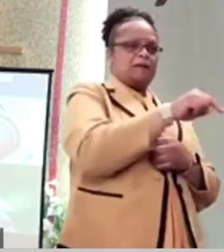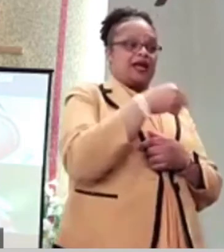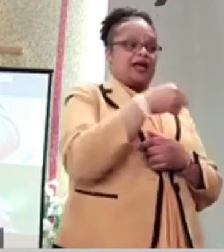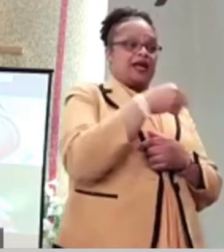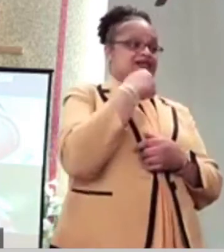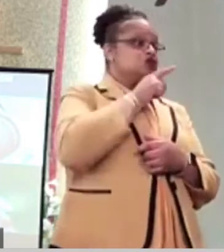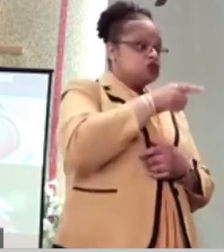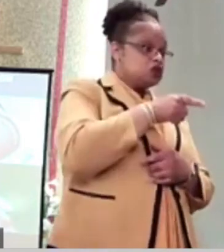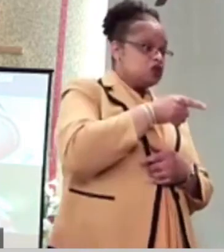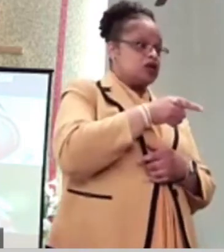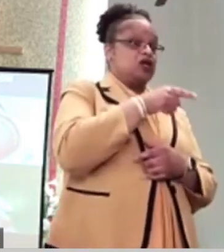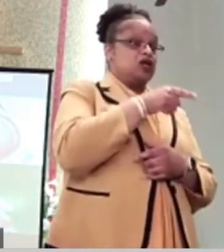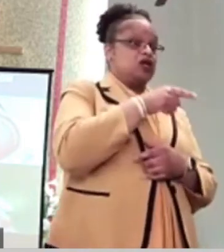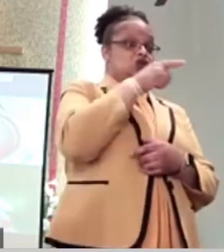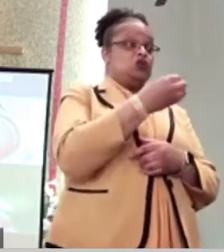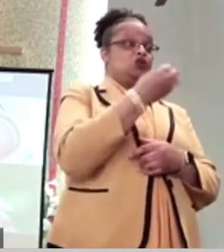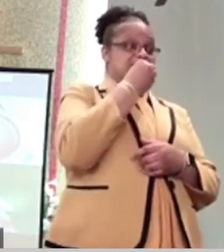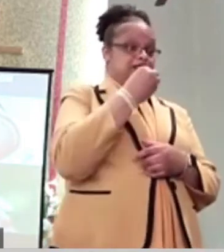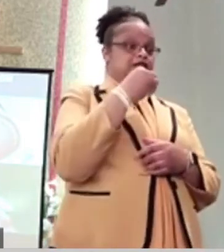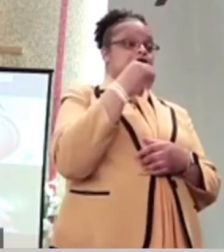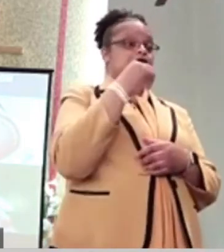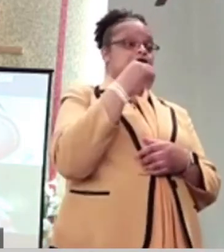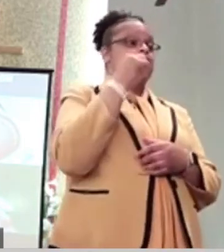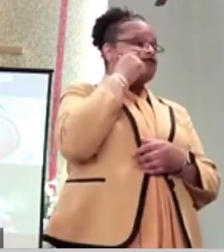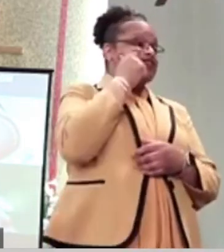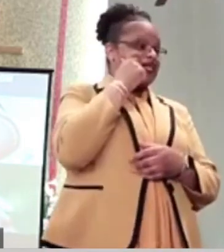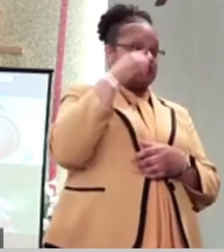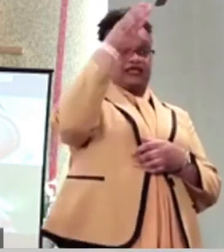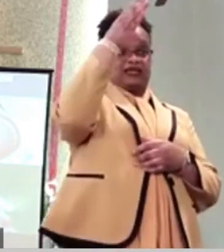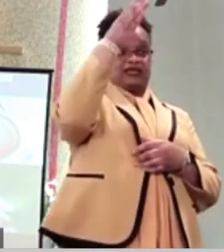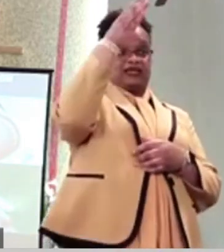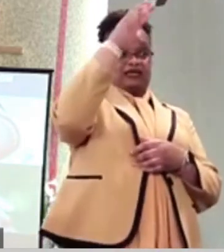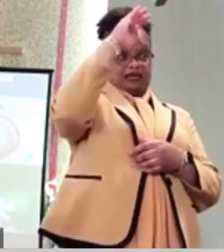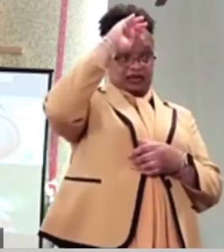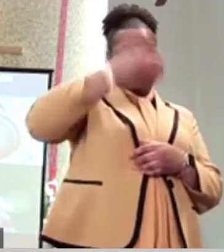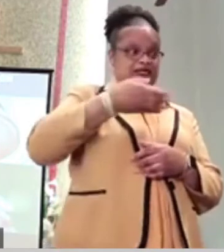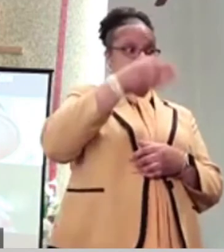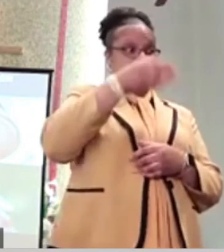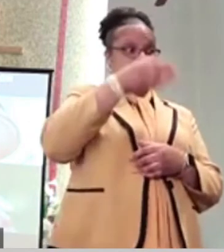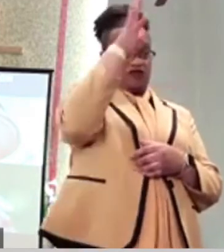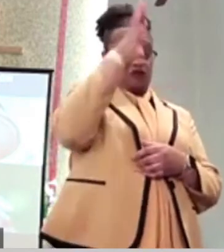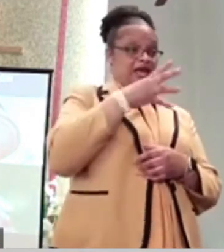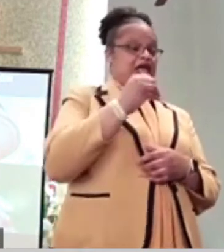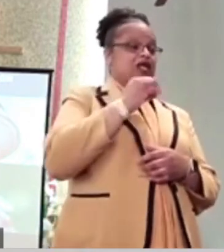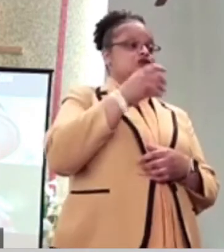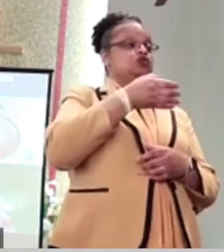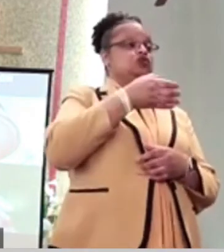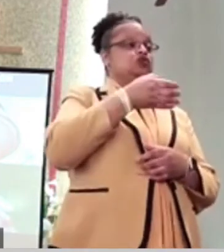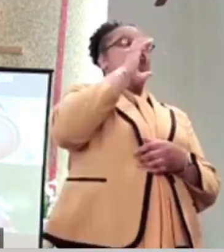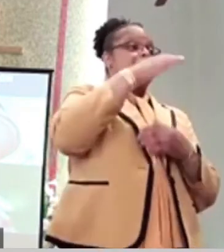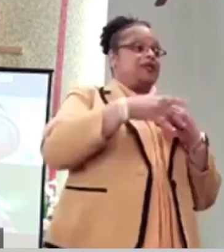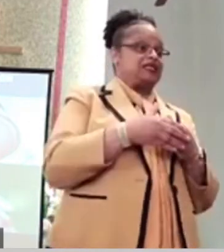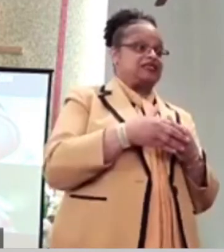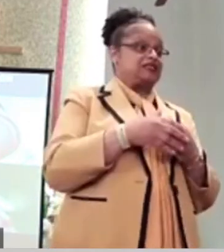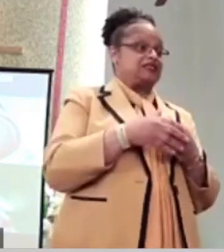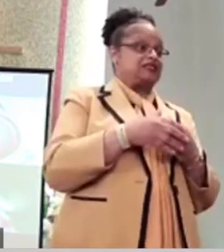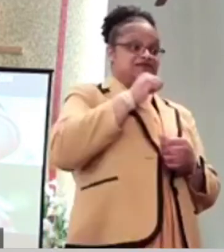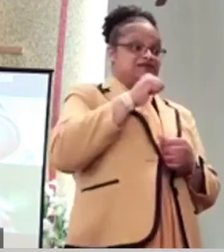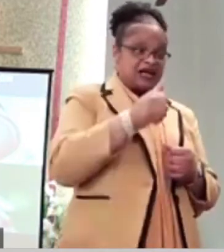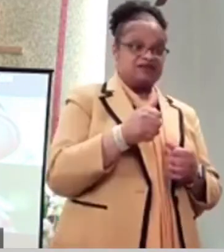the truth, unless you eat the flesh of the Son of Man and drink his blood, you have no life in